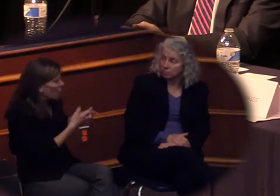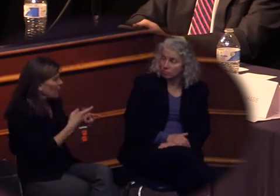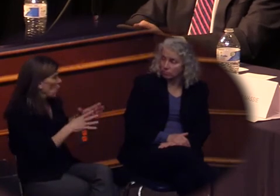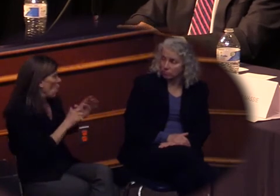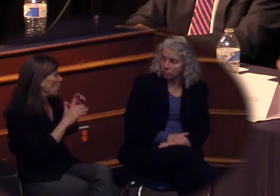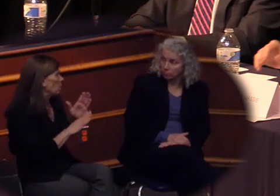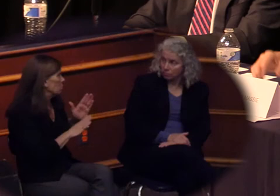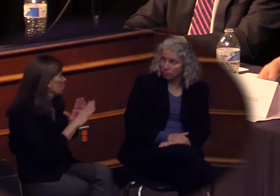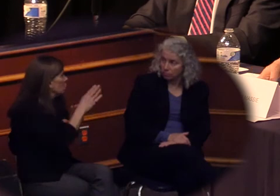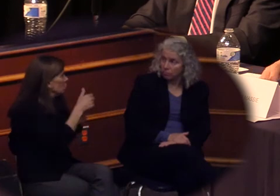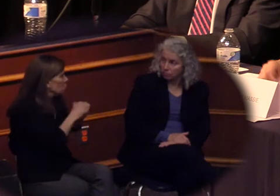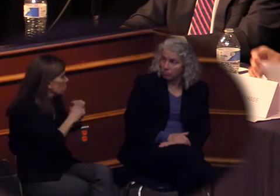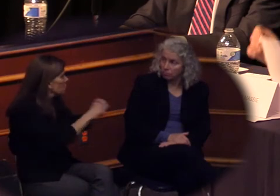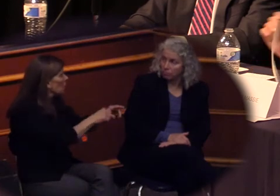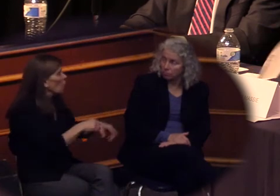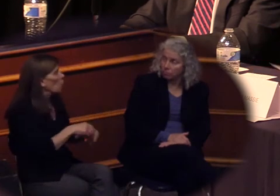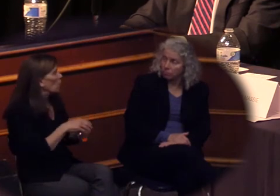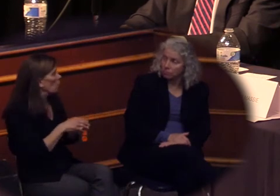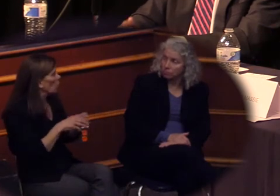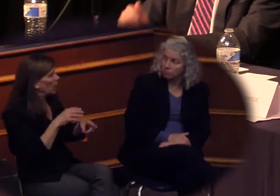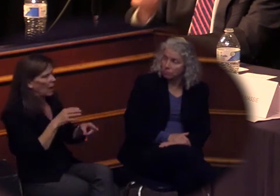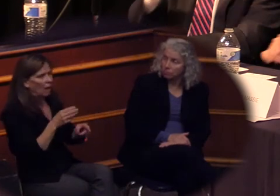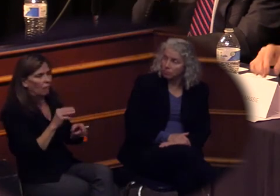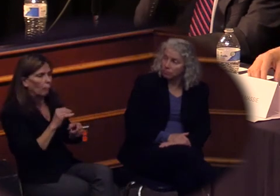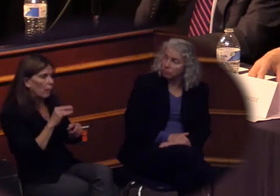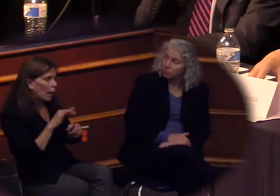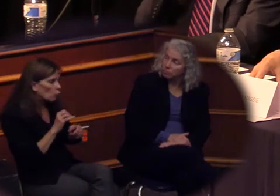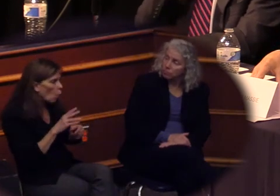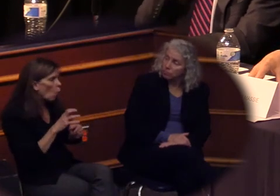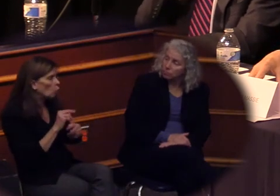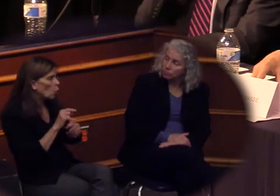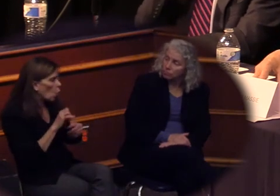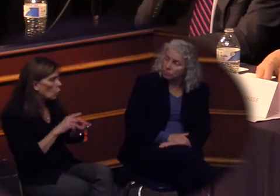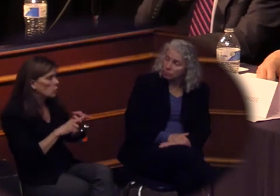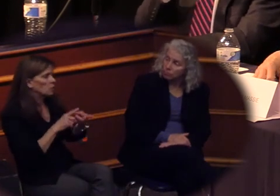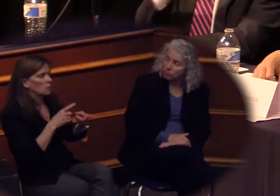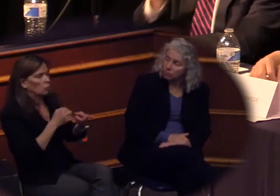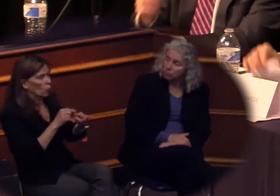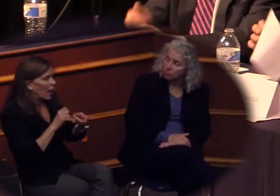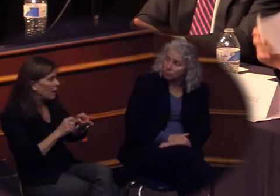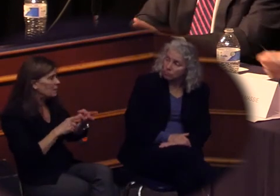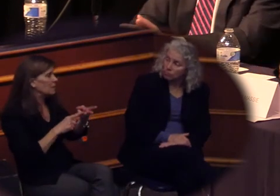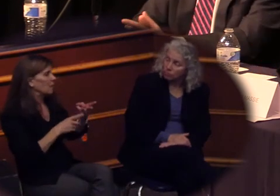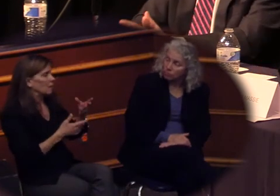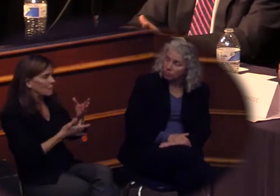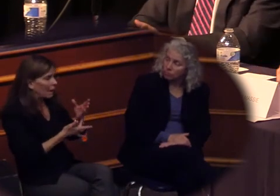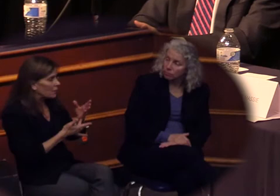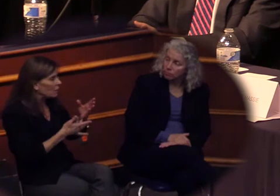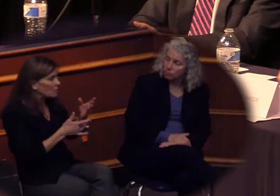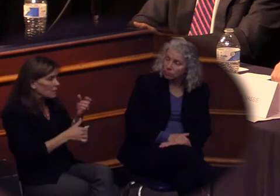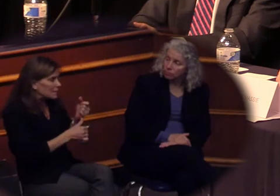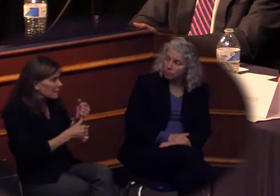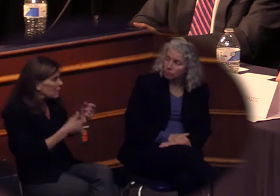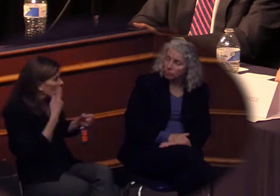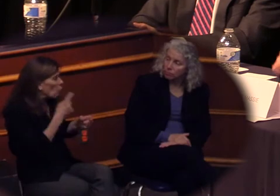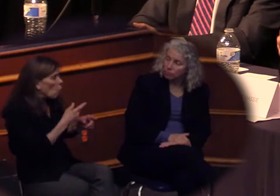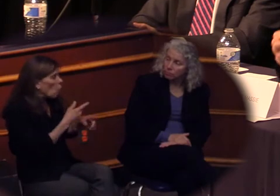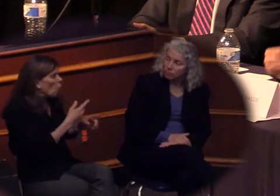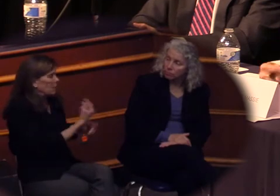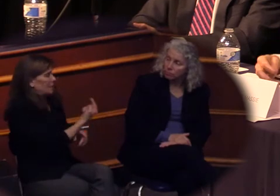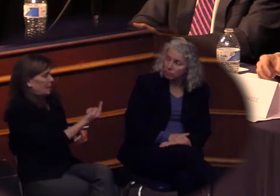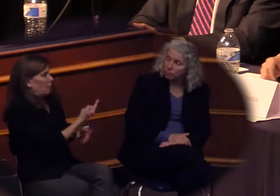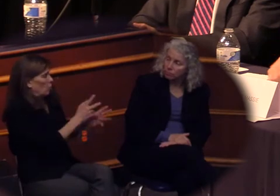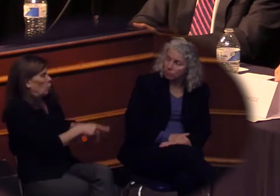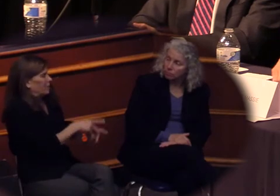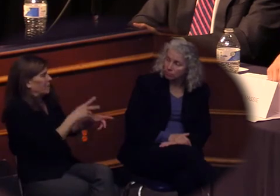provide microloans and grants and technical assistance for sole proprietors and businesses that have